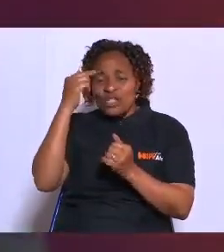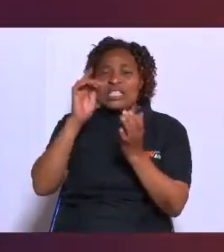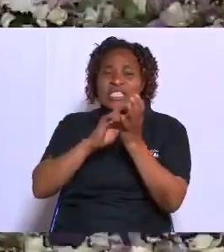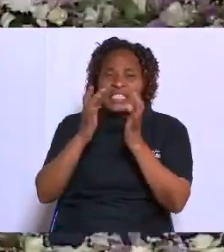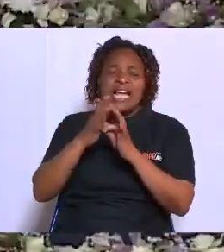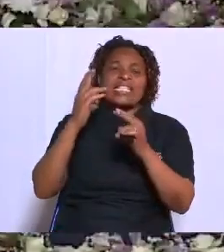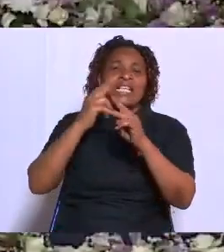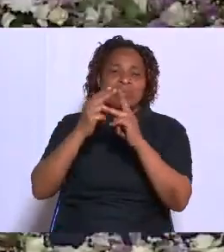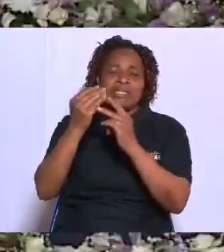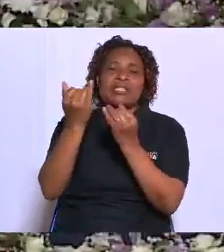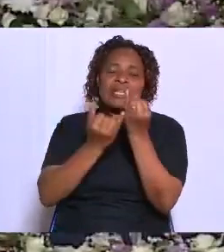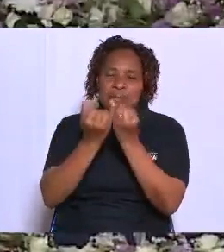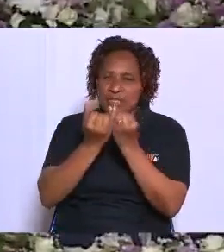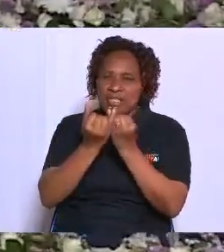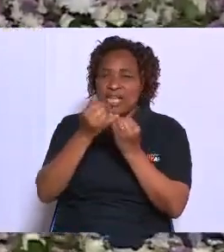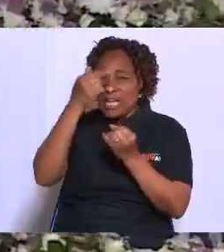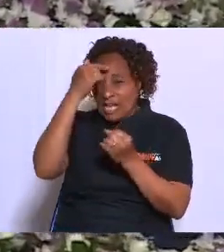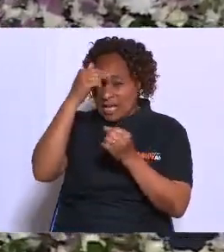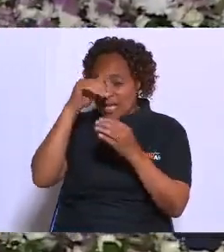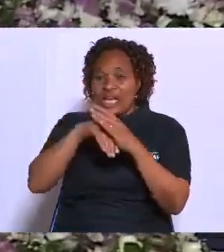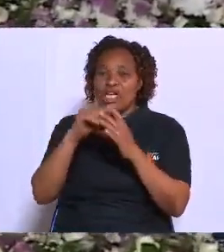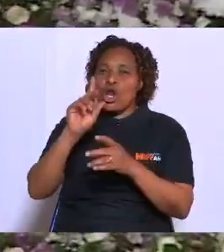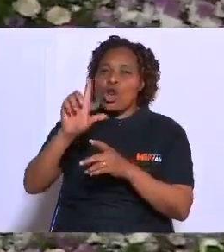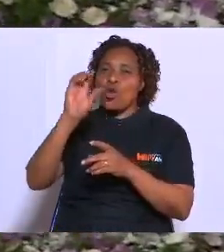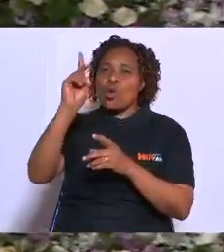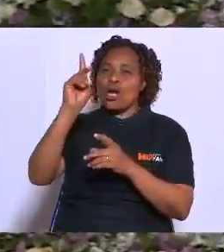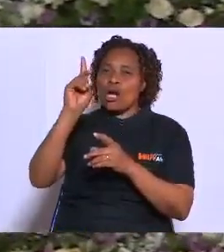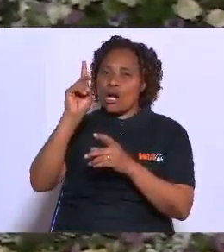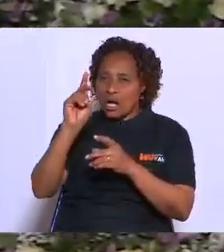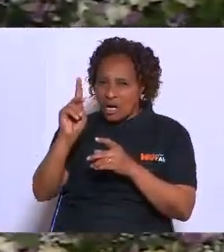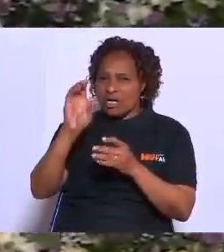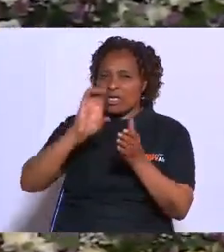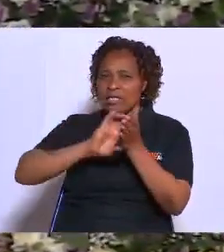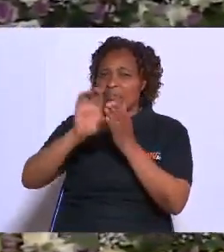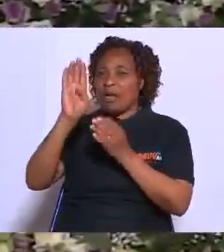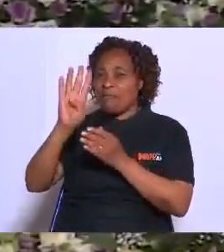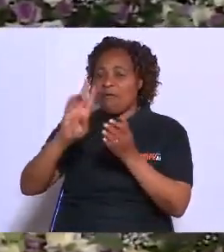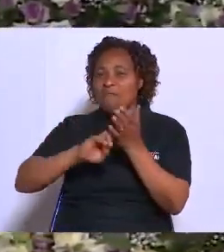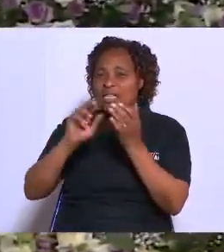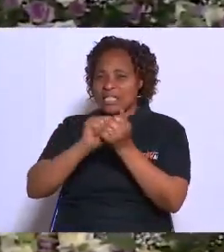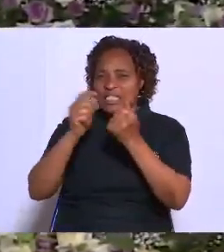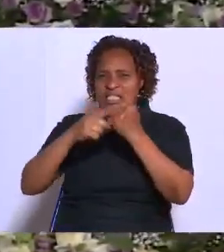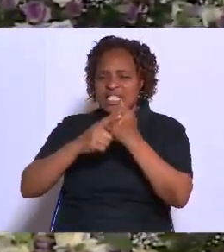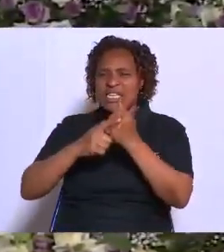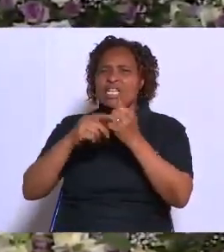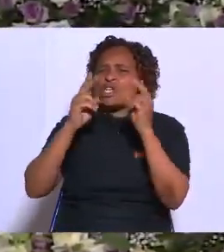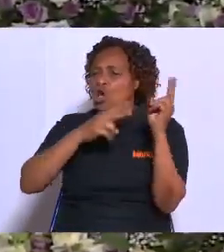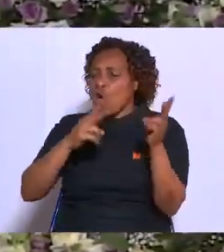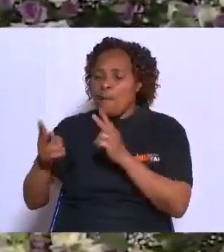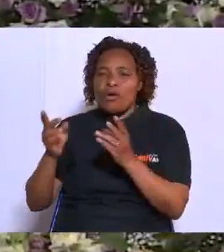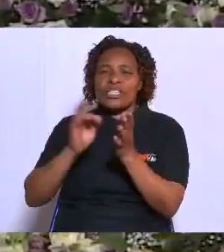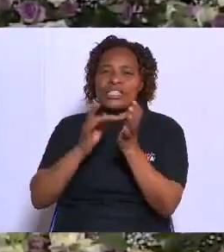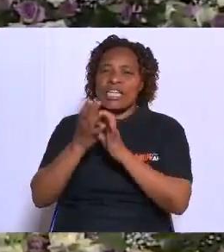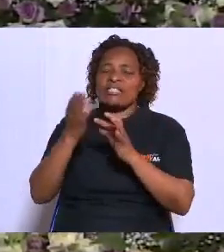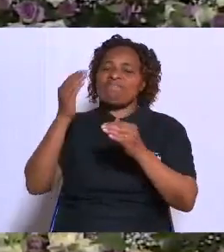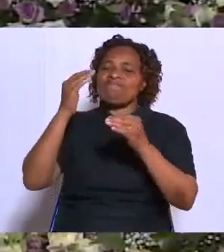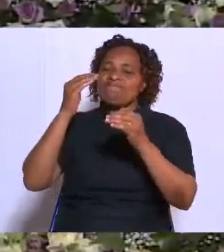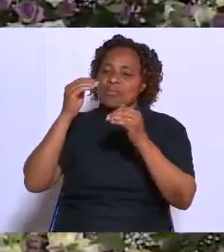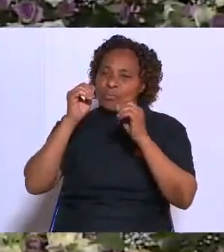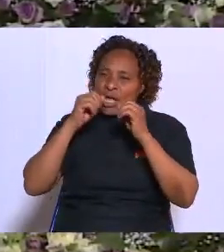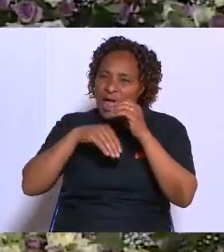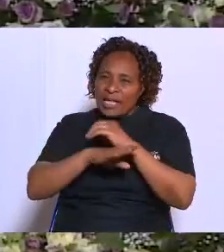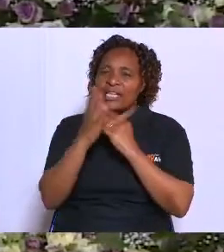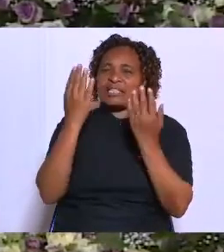because in Luke 4 verse 16 and it says as his custom was Jesus went into the Sabbath